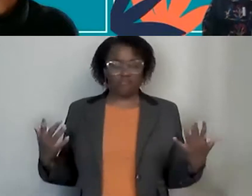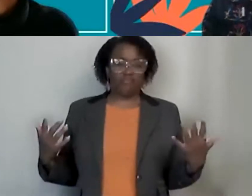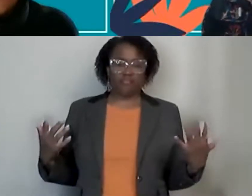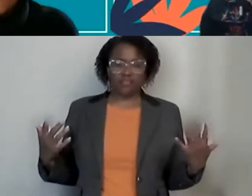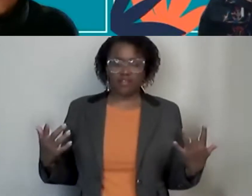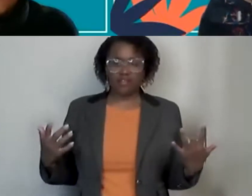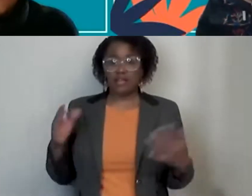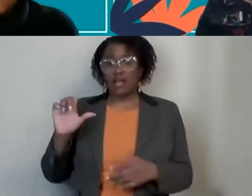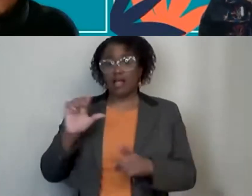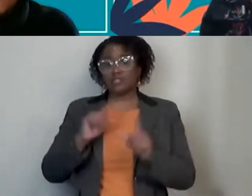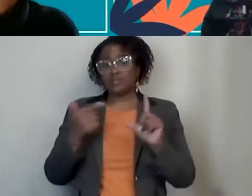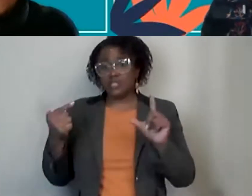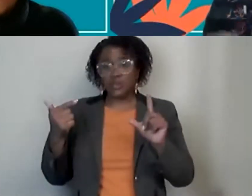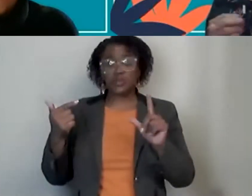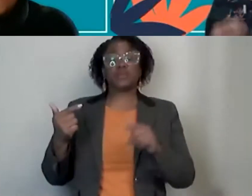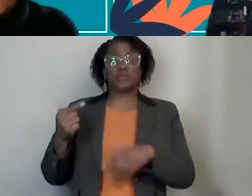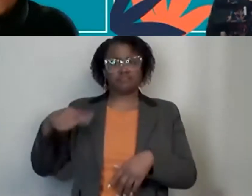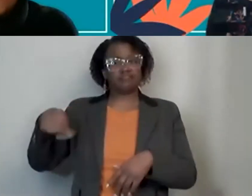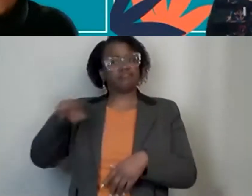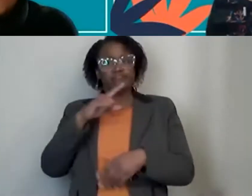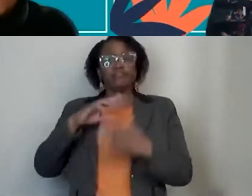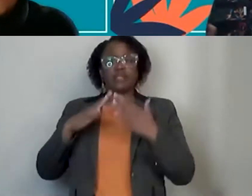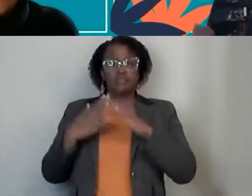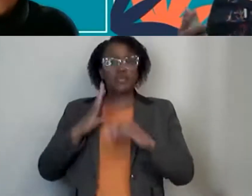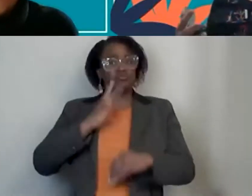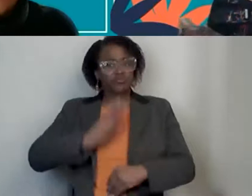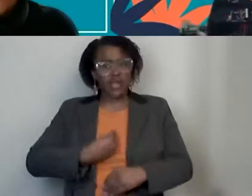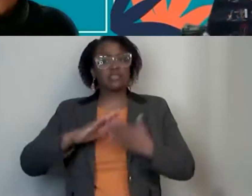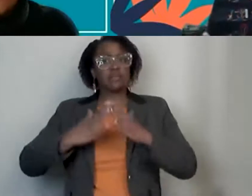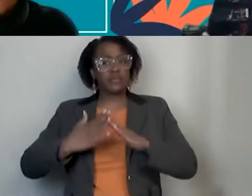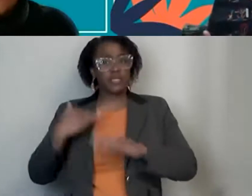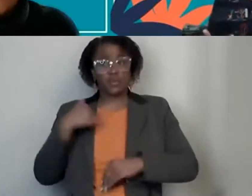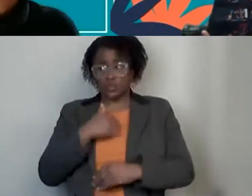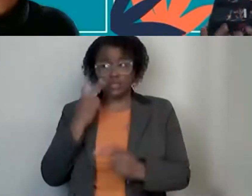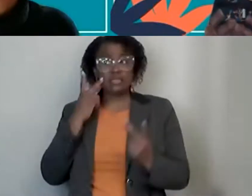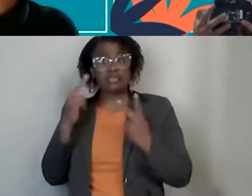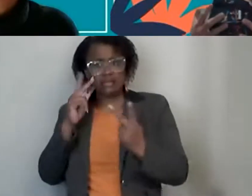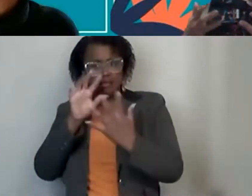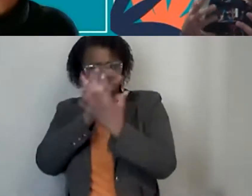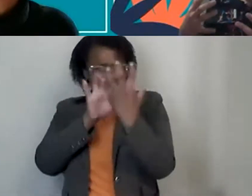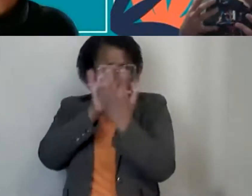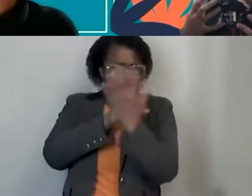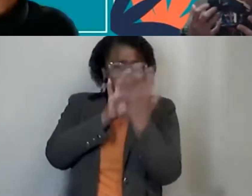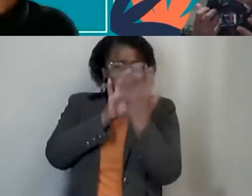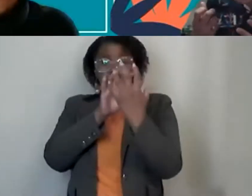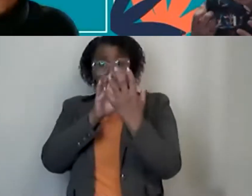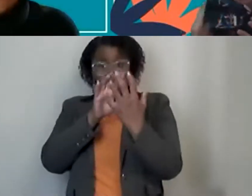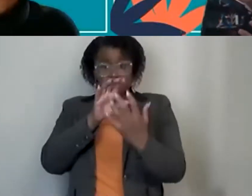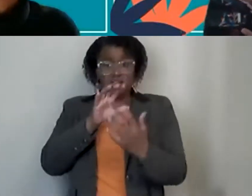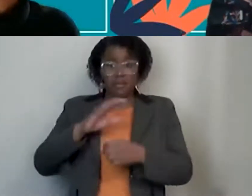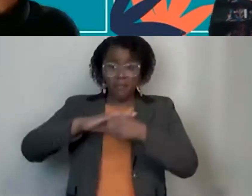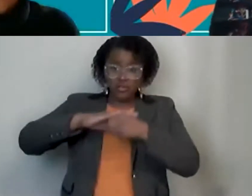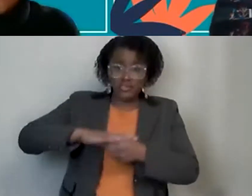the LGBTQI communities and the trans communities. And so we see these intersections between the marginalization of our